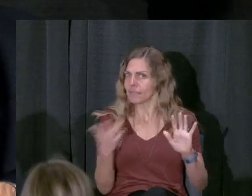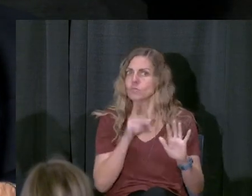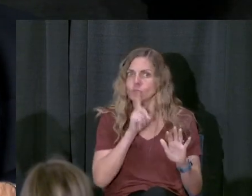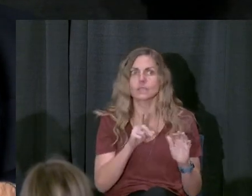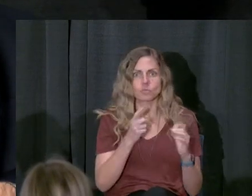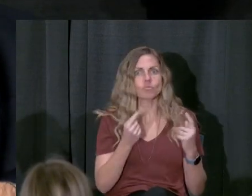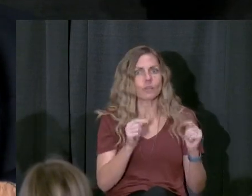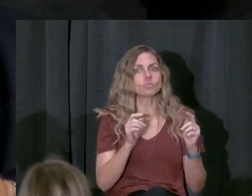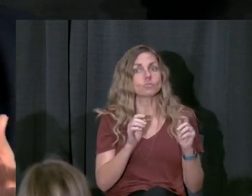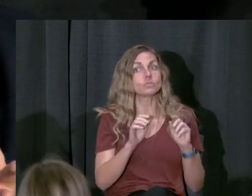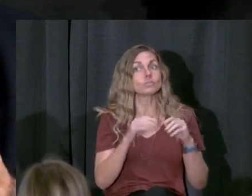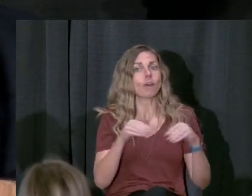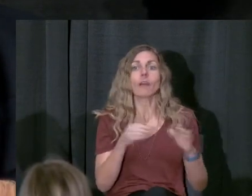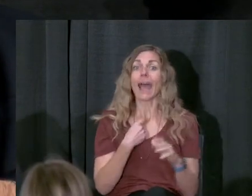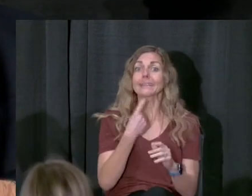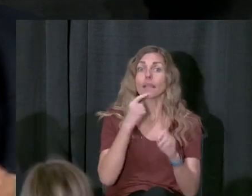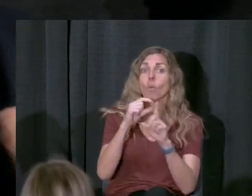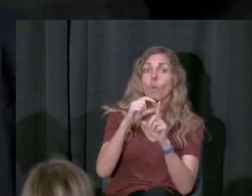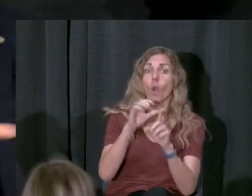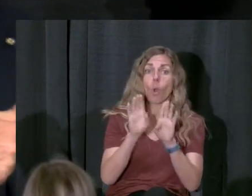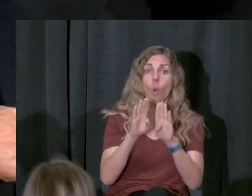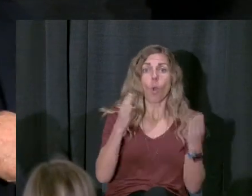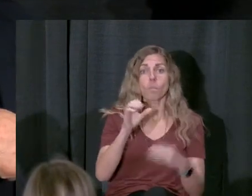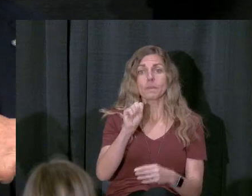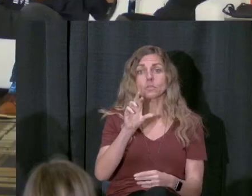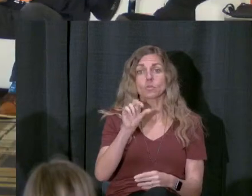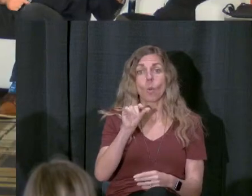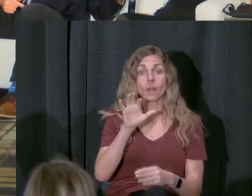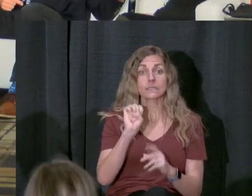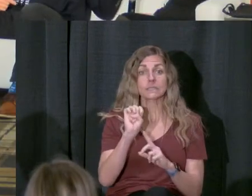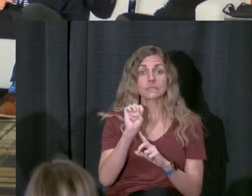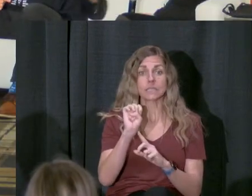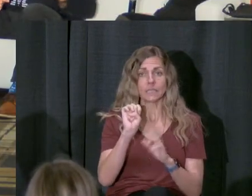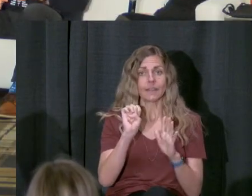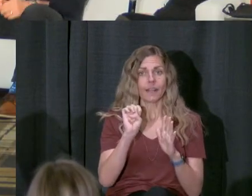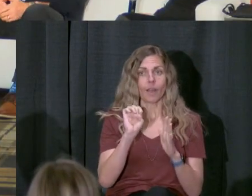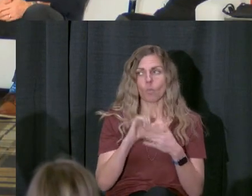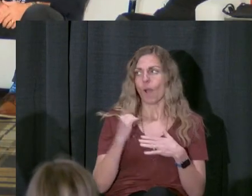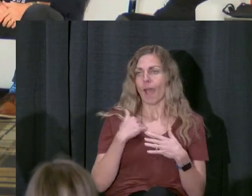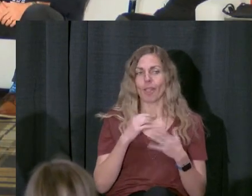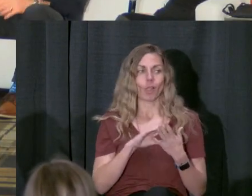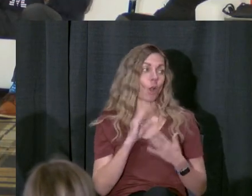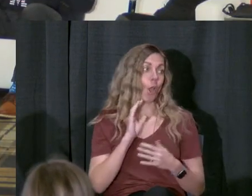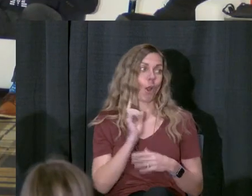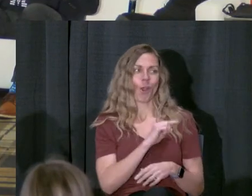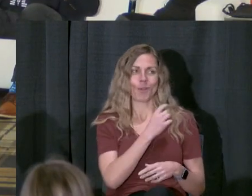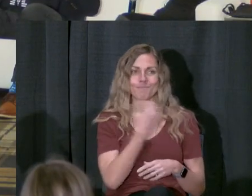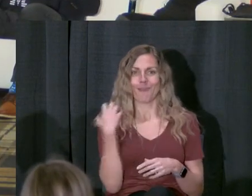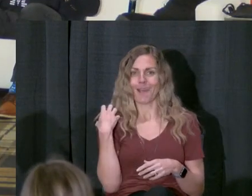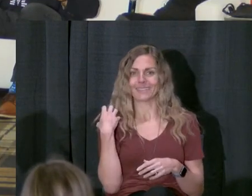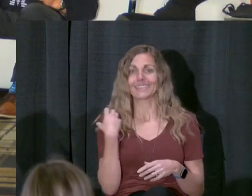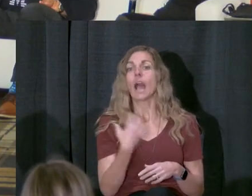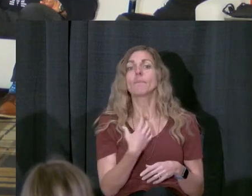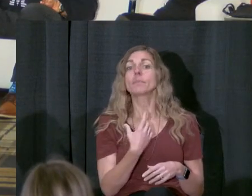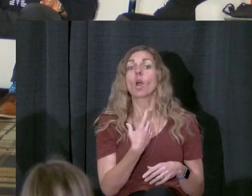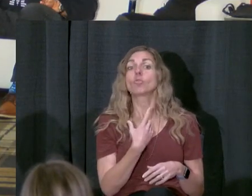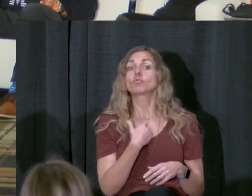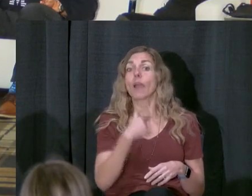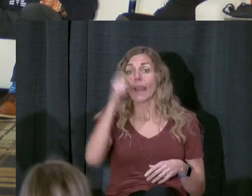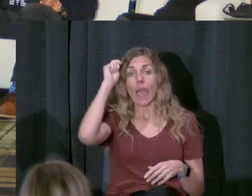And when we say open source, I'm really saying, because I learned it from her boss, Jim Whitehurst at Red Hat, that it's open